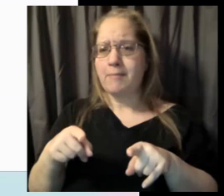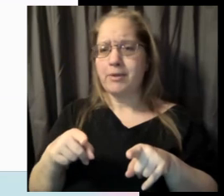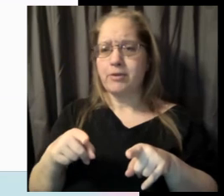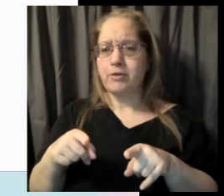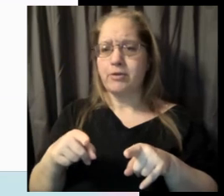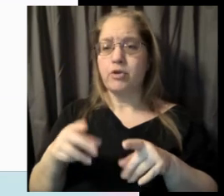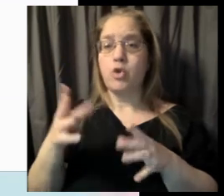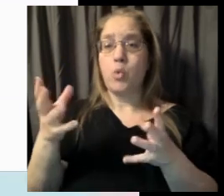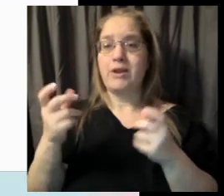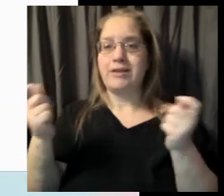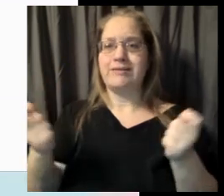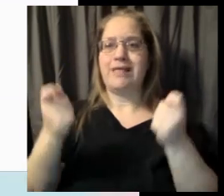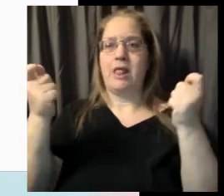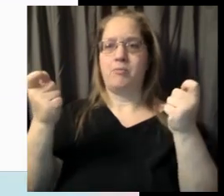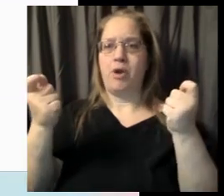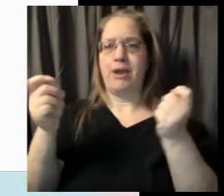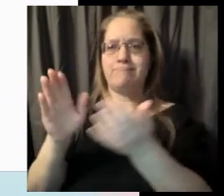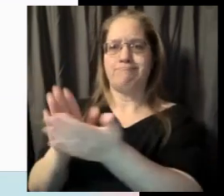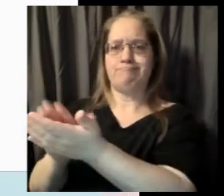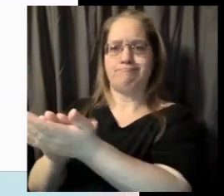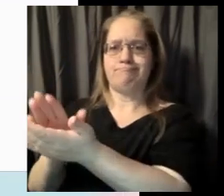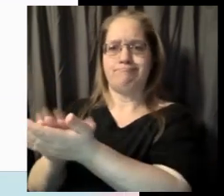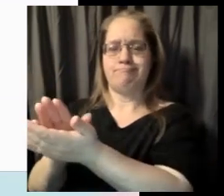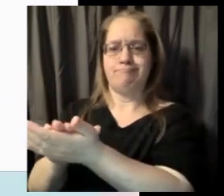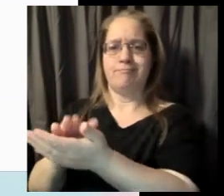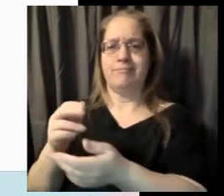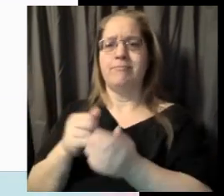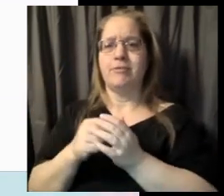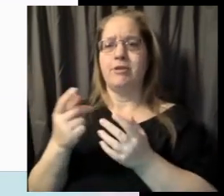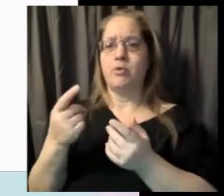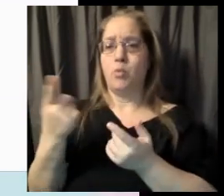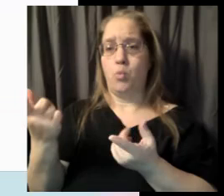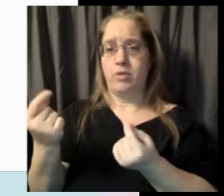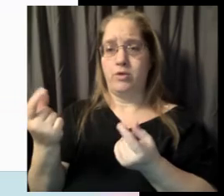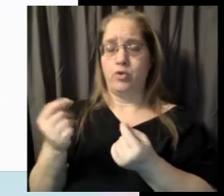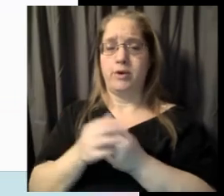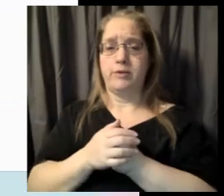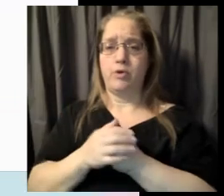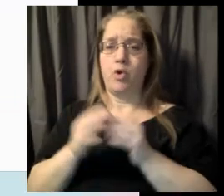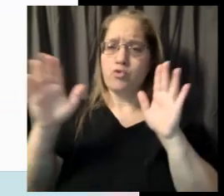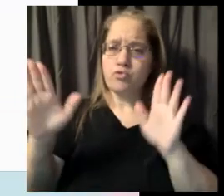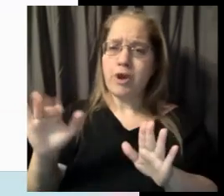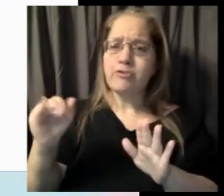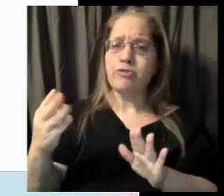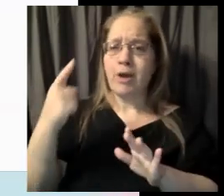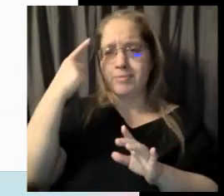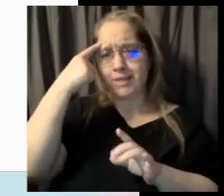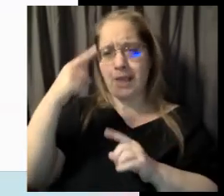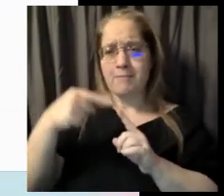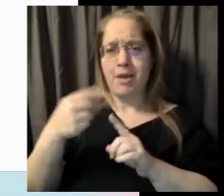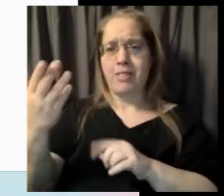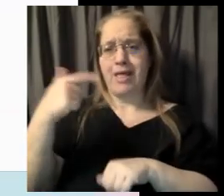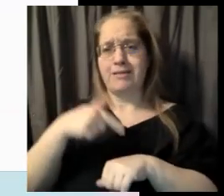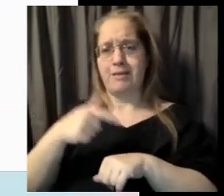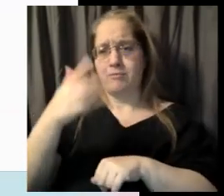want to celebrate and like acknowledge that and name and acknowledge what they're doing. So great job reflecting on the last time you forgot your